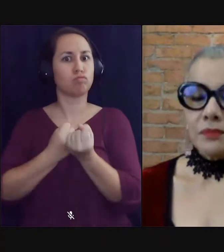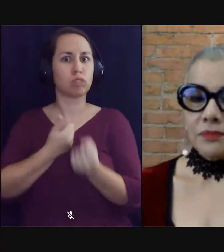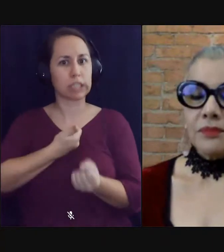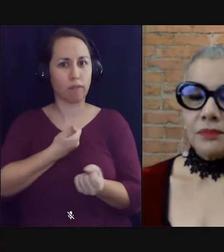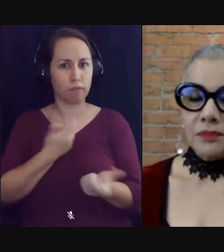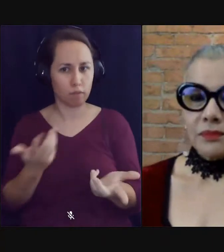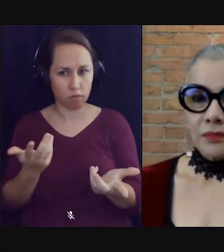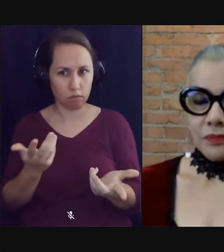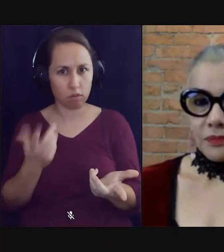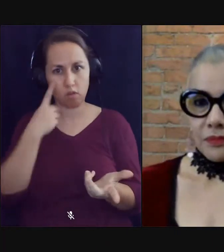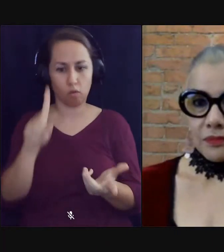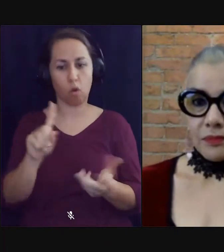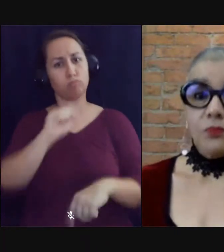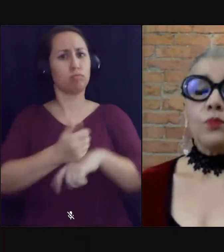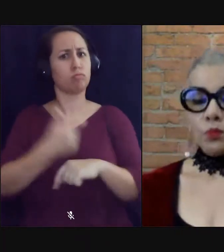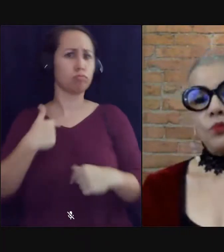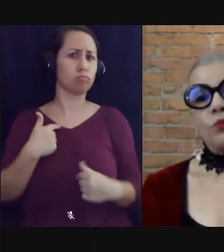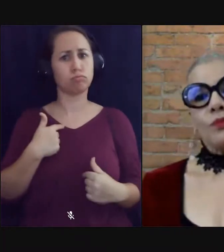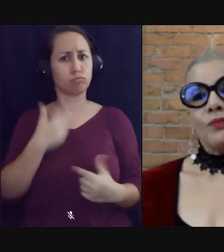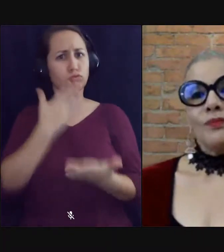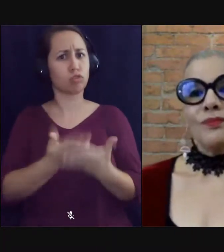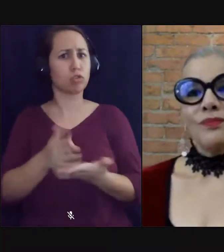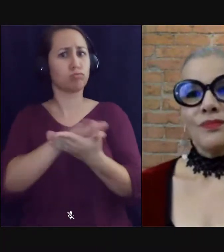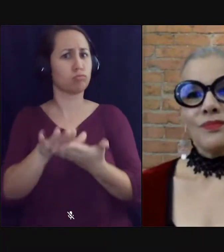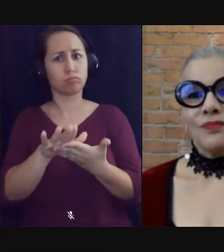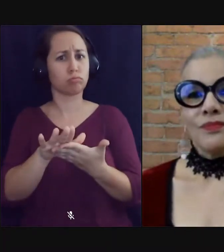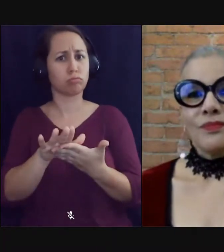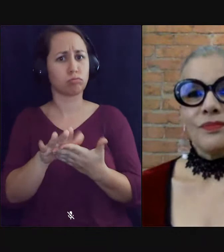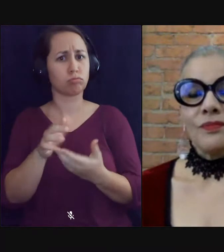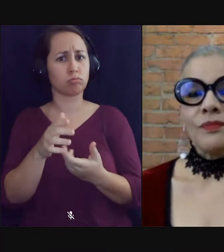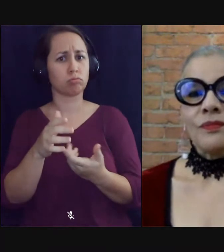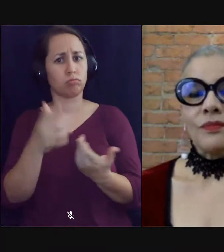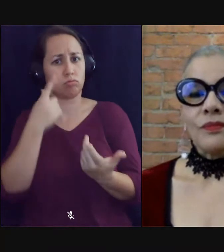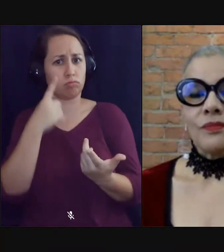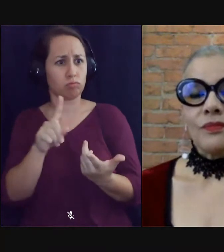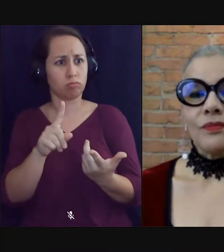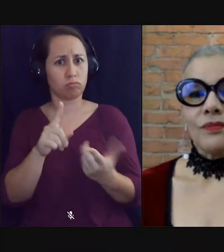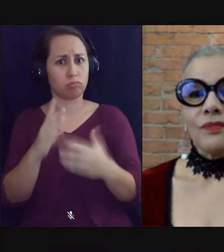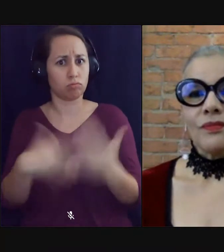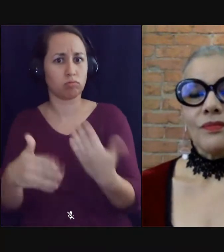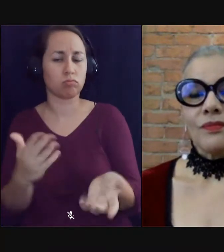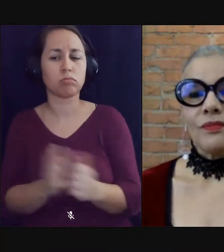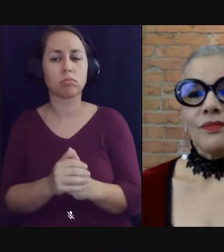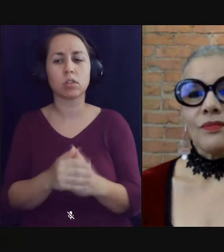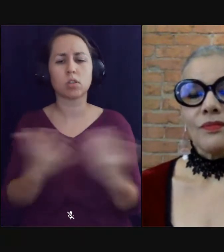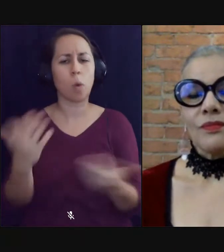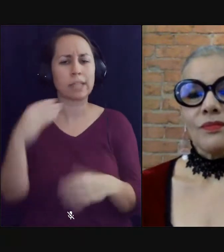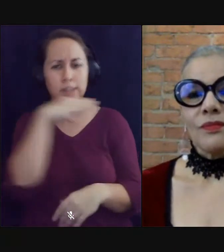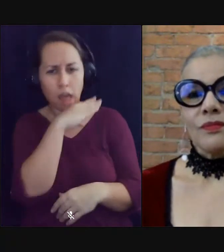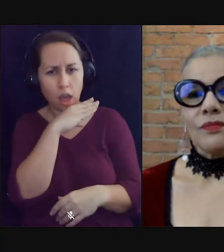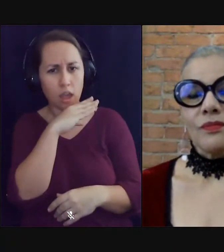to posit itself as a noble cause. So when you're looking at what are the myths that white nationalism